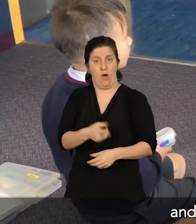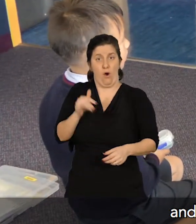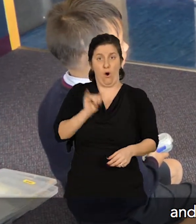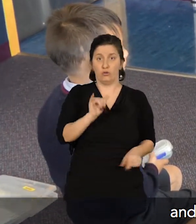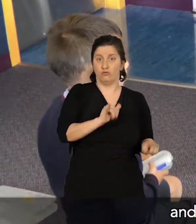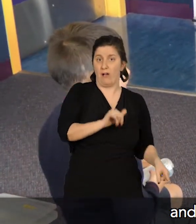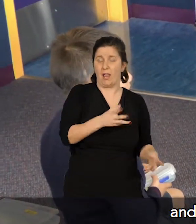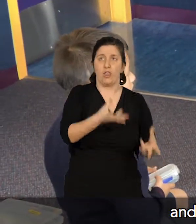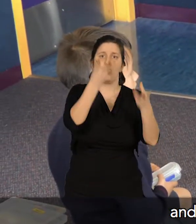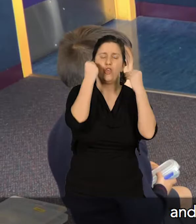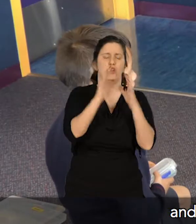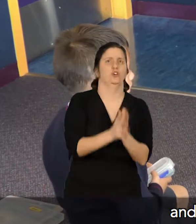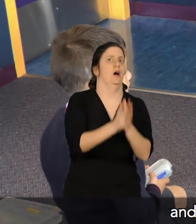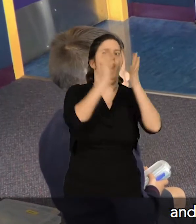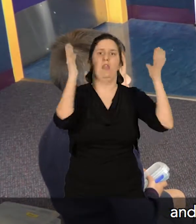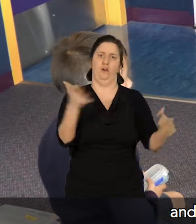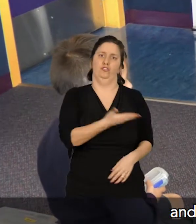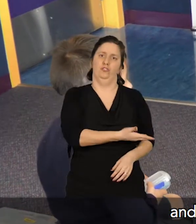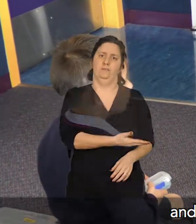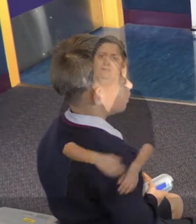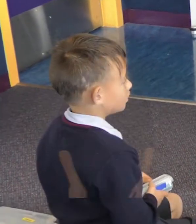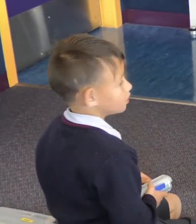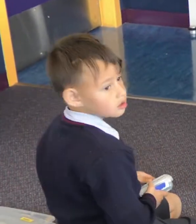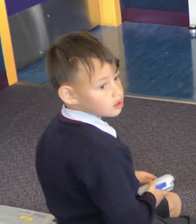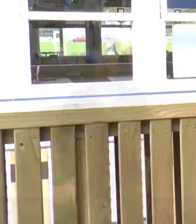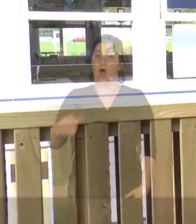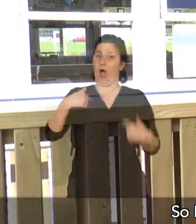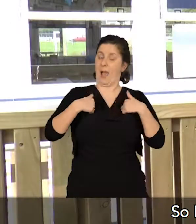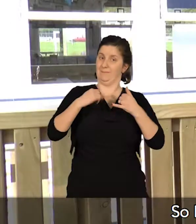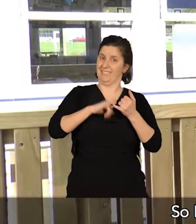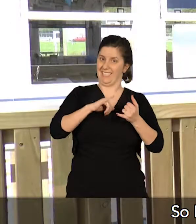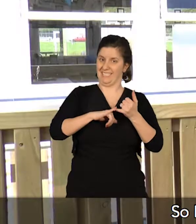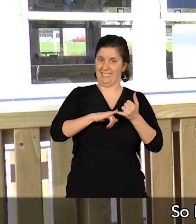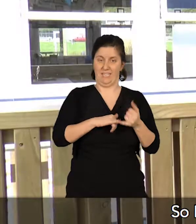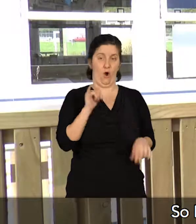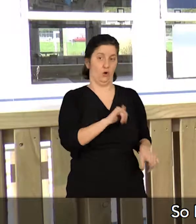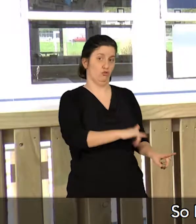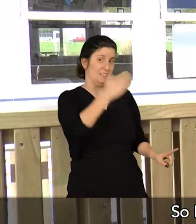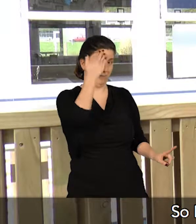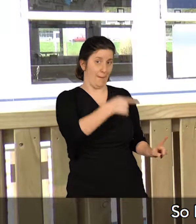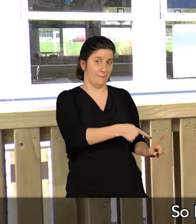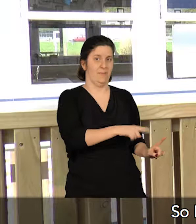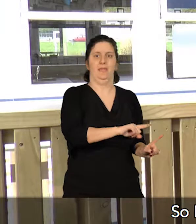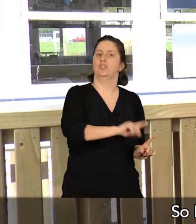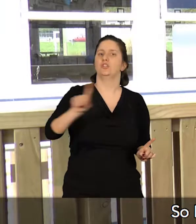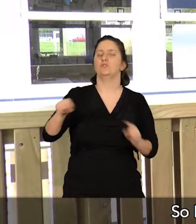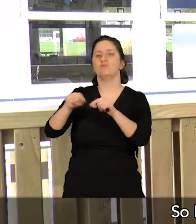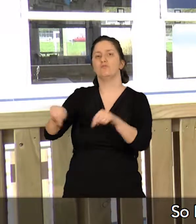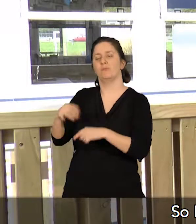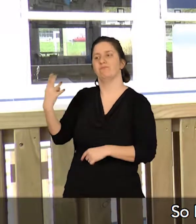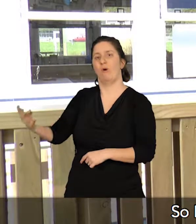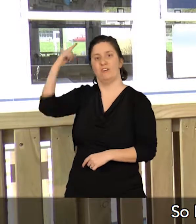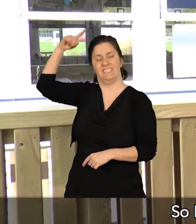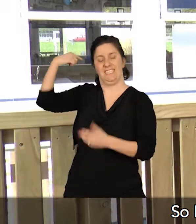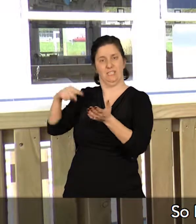it's meant that Andre has learnt so much. So I'm Stacey, I'm Andre's mum,